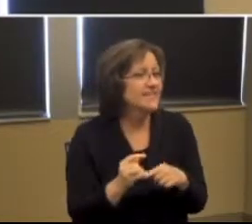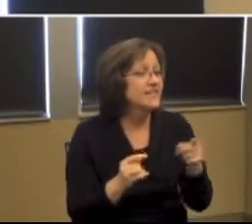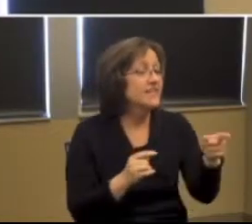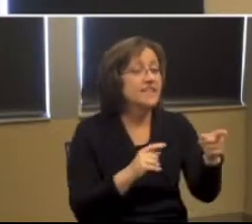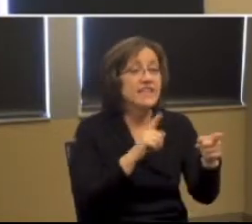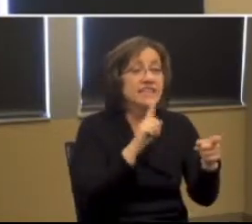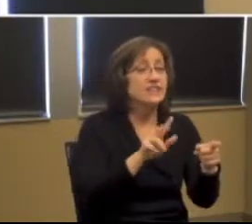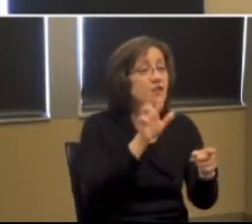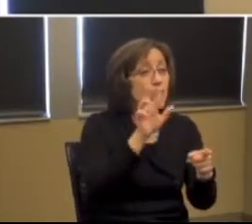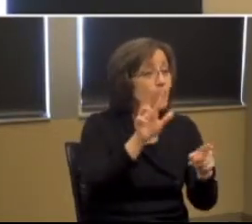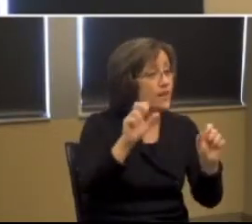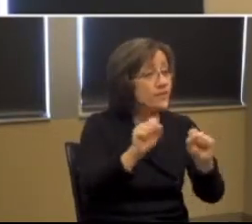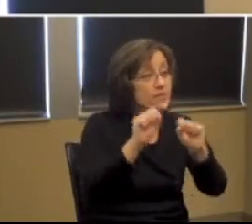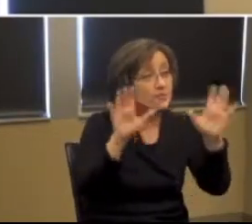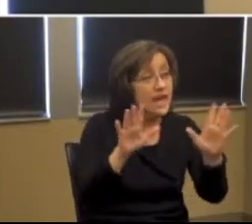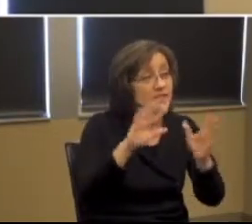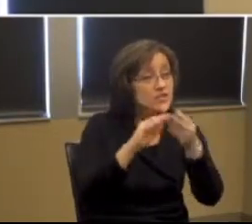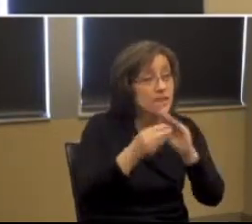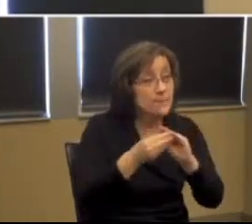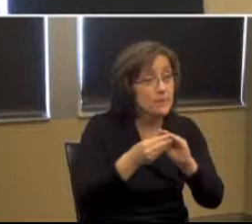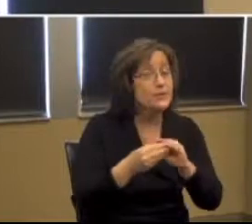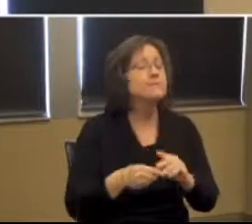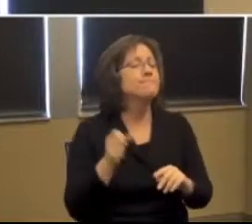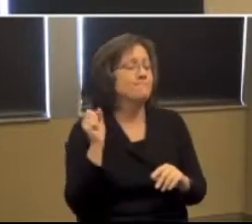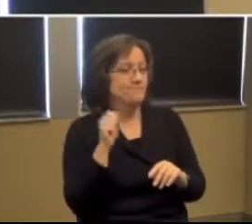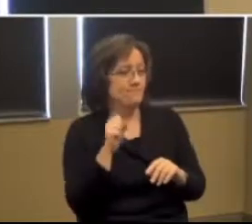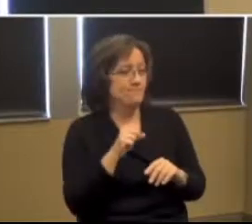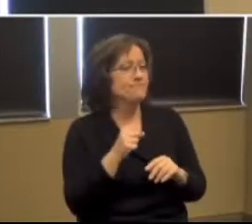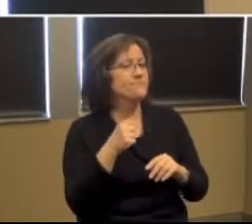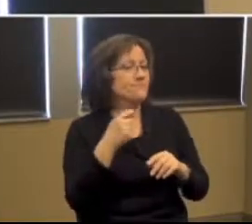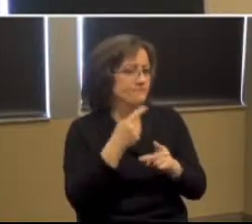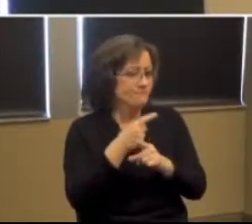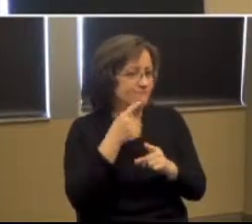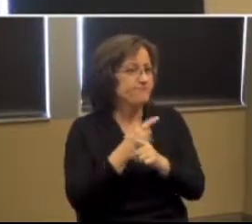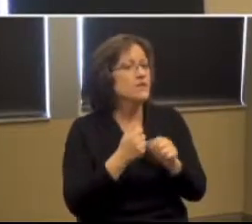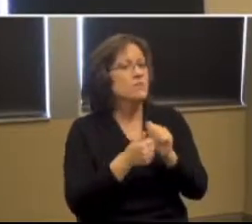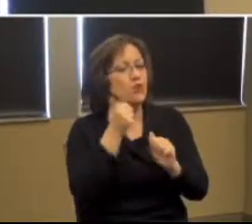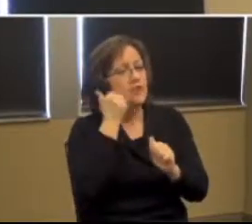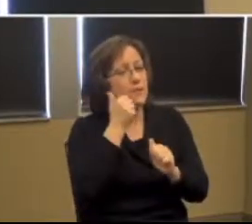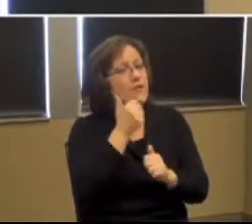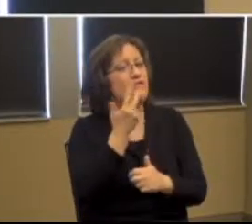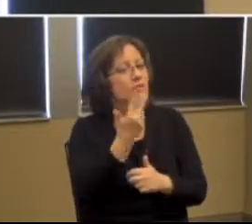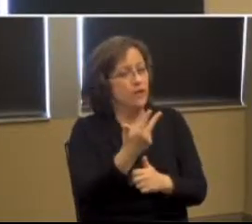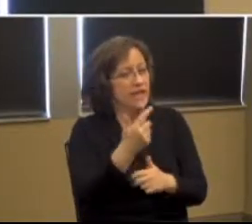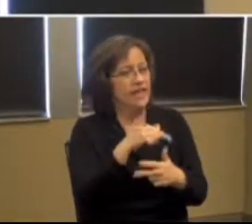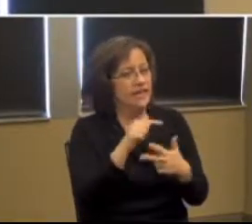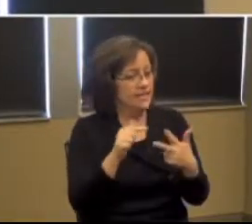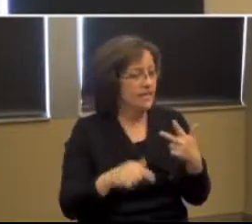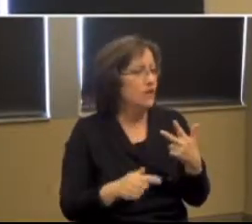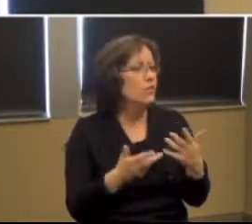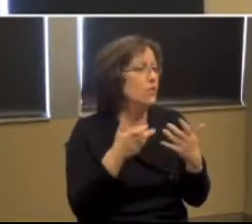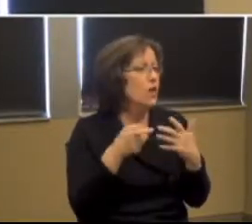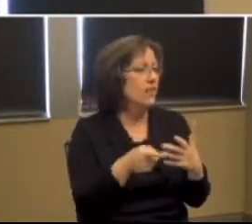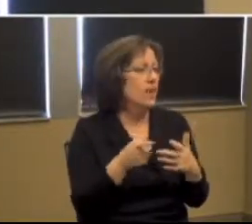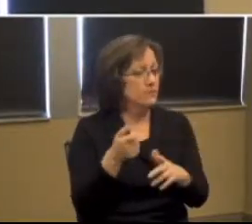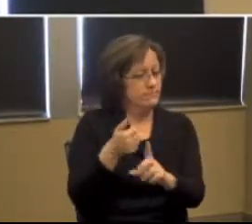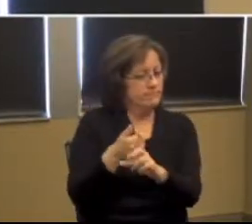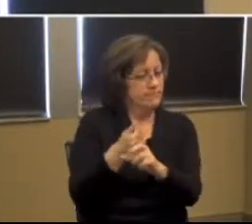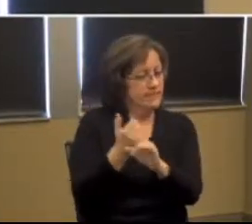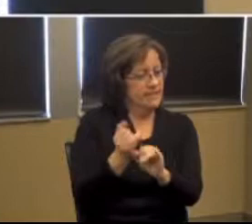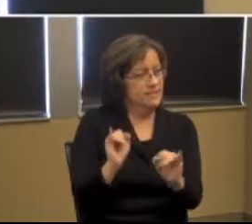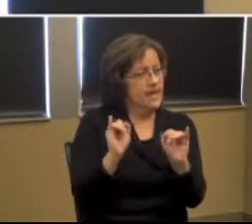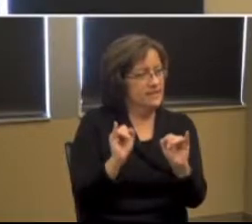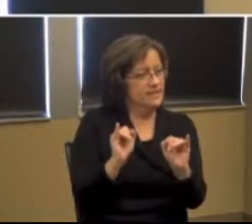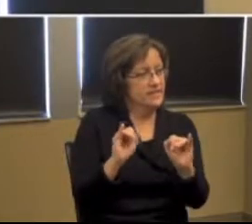You know what, I usually do 3. And the reason I do 3 is because we want to teach them to independently go from activity to